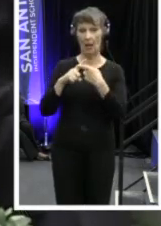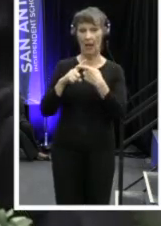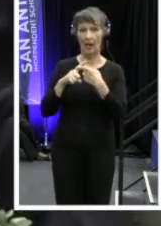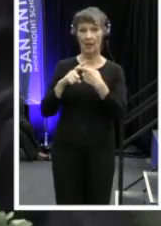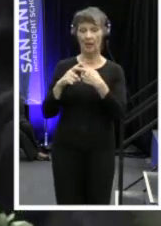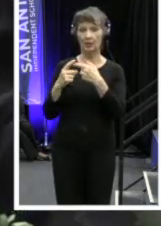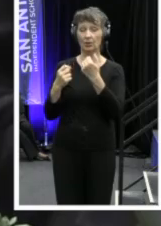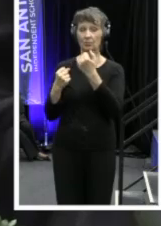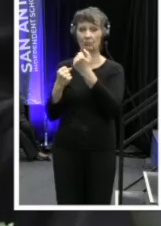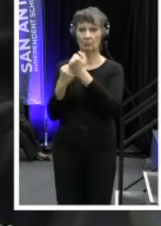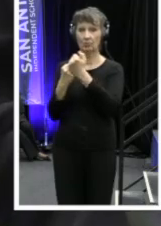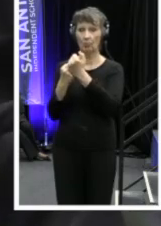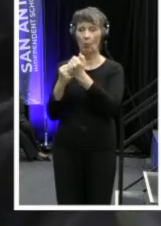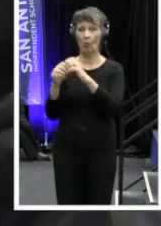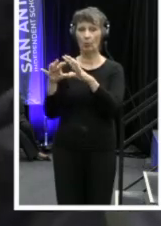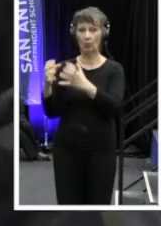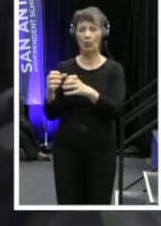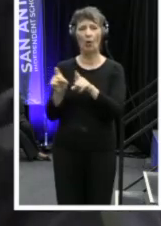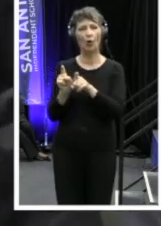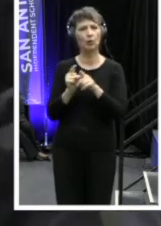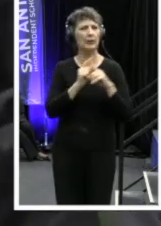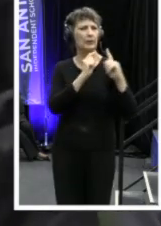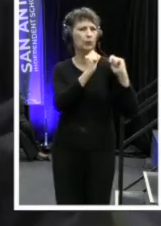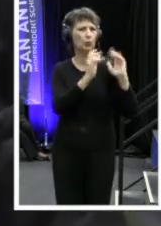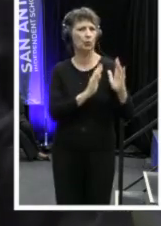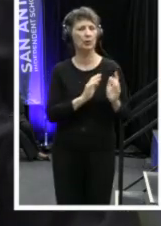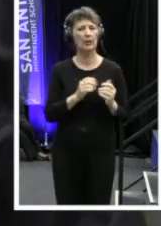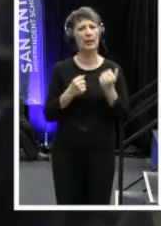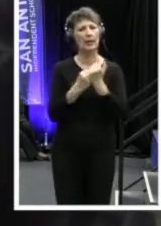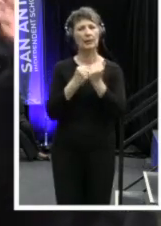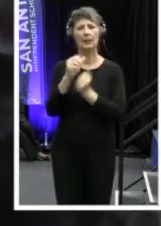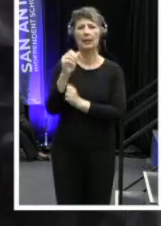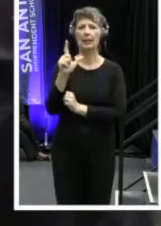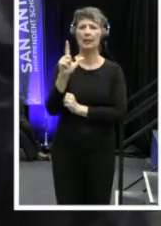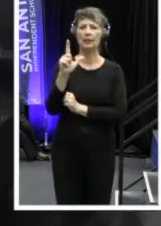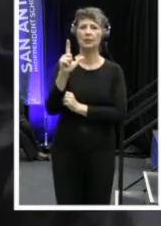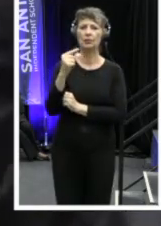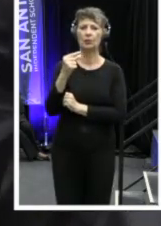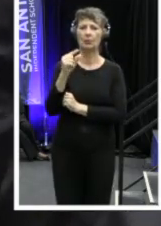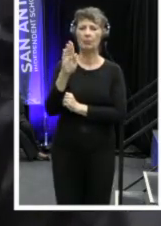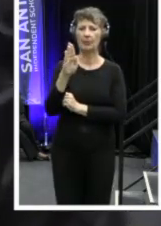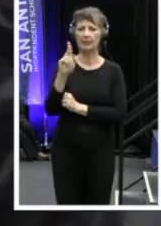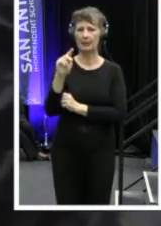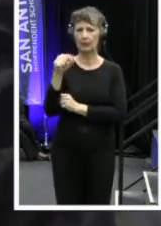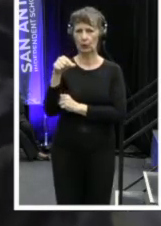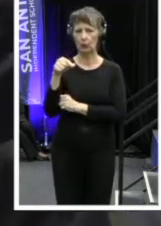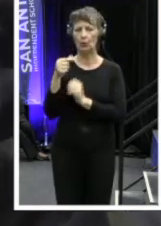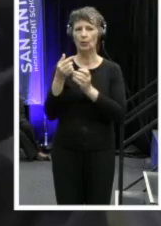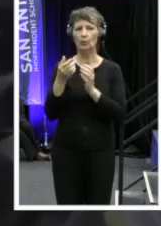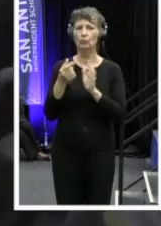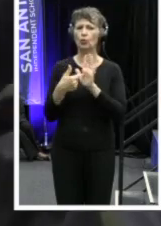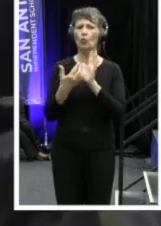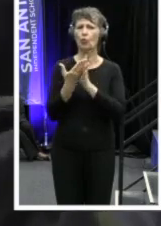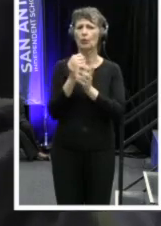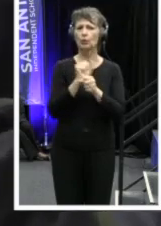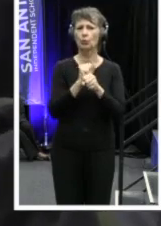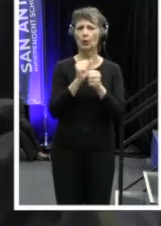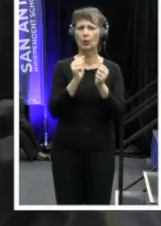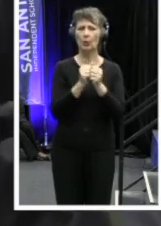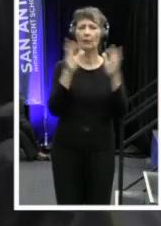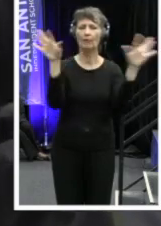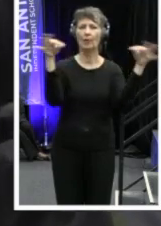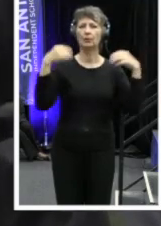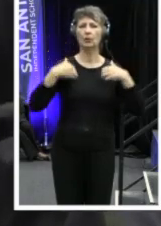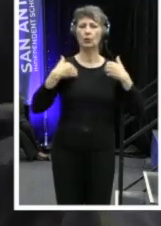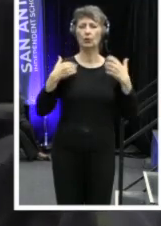tutor. He is an advocate for the LGBTQ plus community, shown through his work with Fiesta Youth